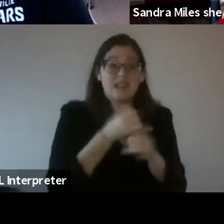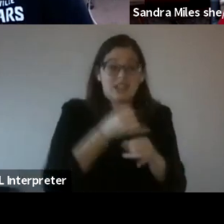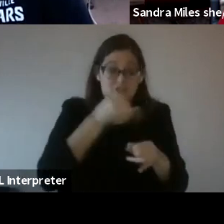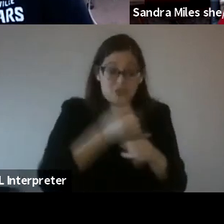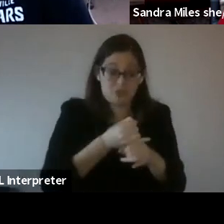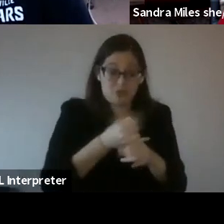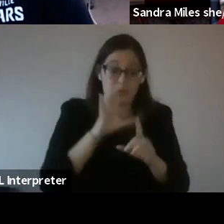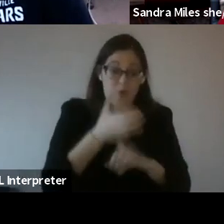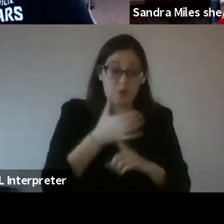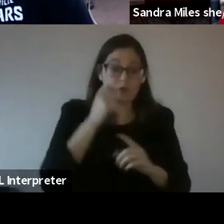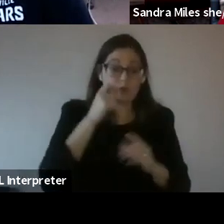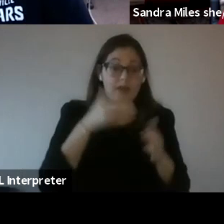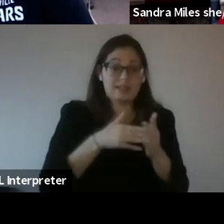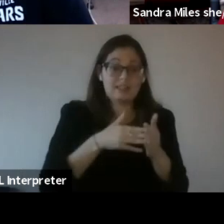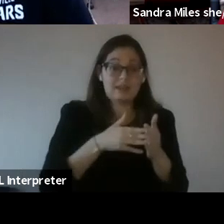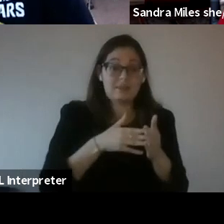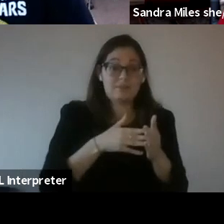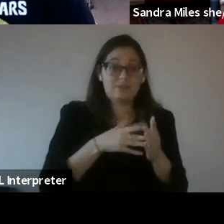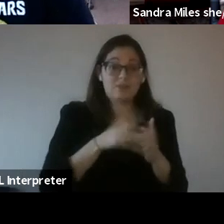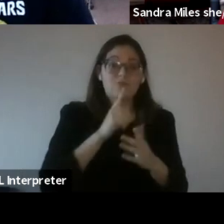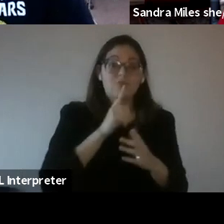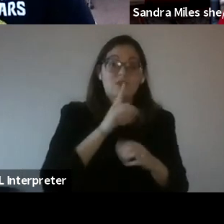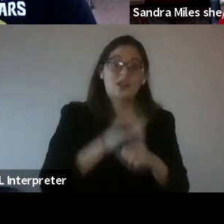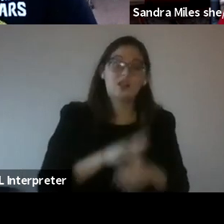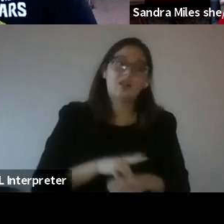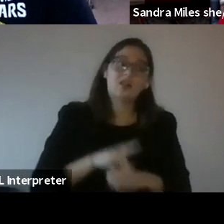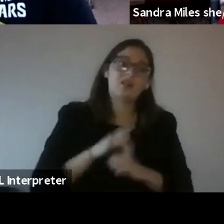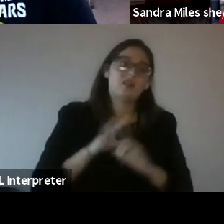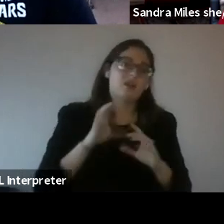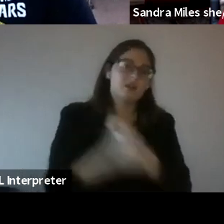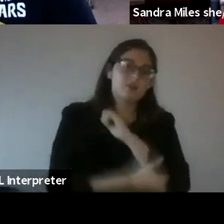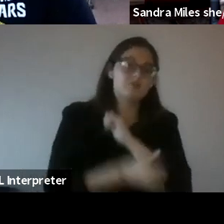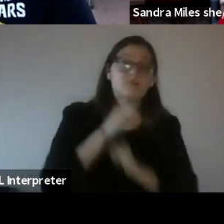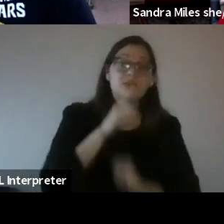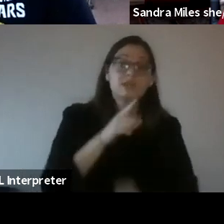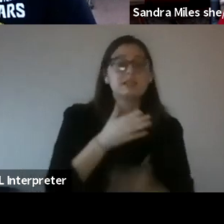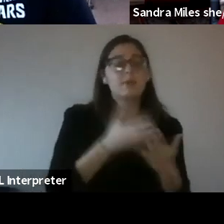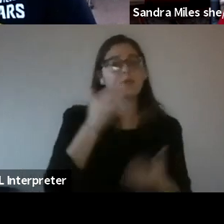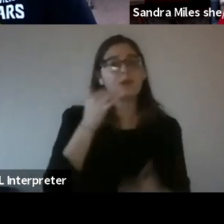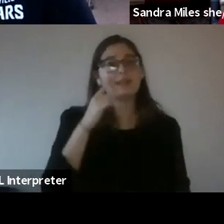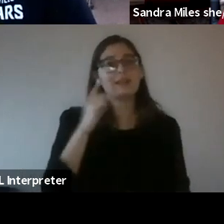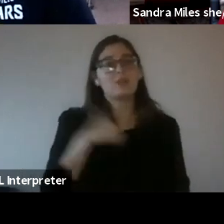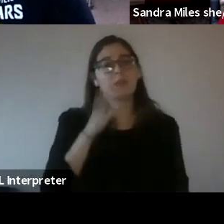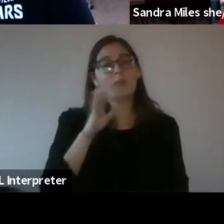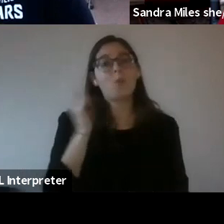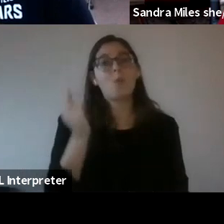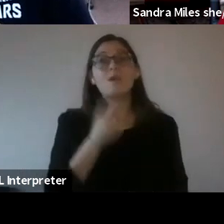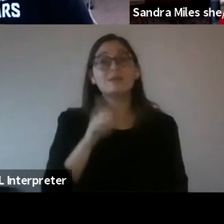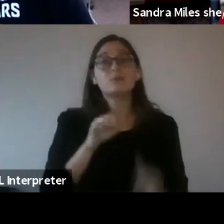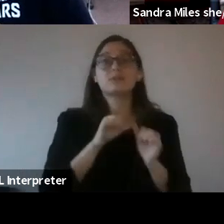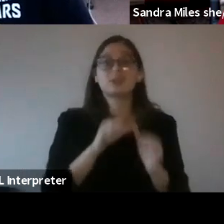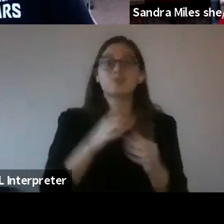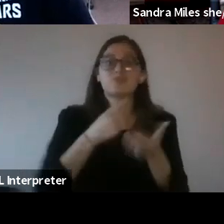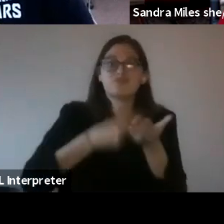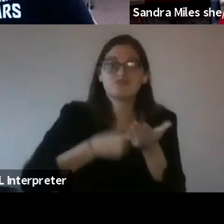cultural racism that plagues our country, really. And that's a part of why I think we'll always have to keep talking about this. You know, at